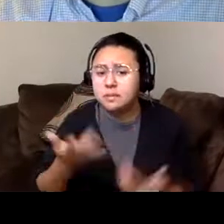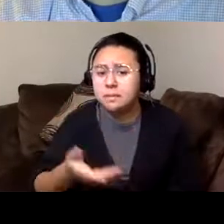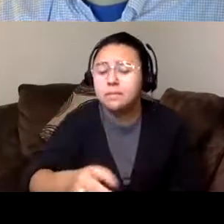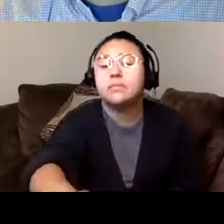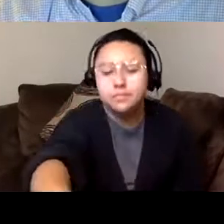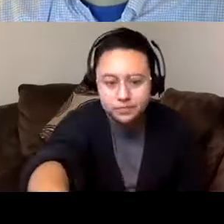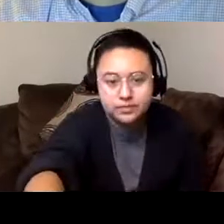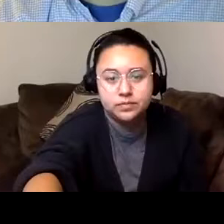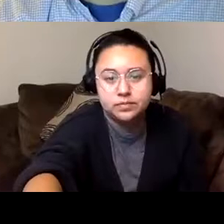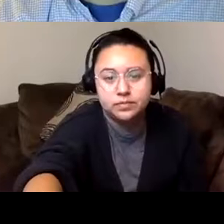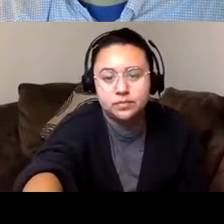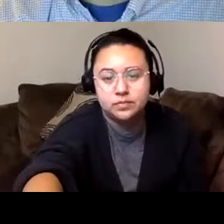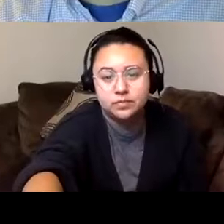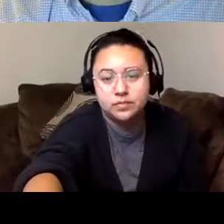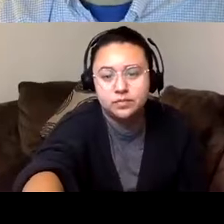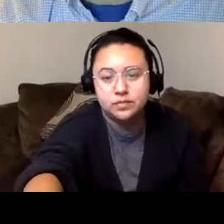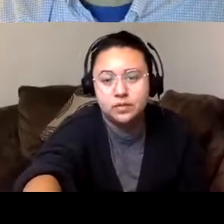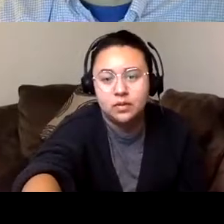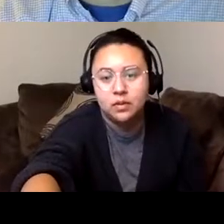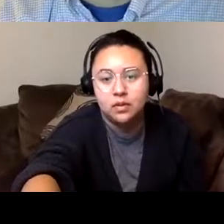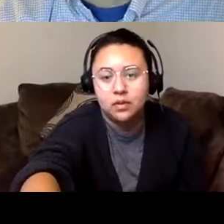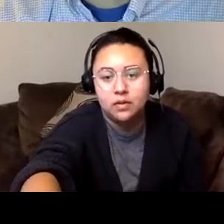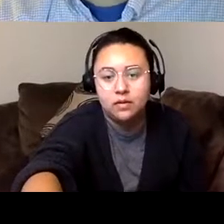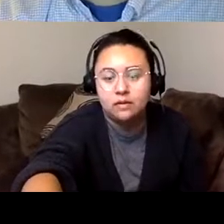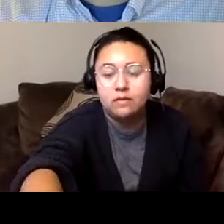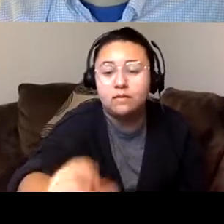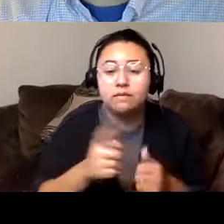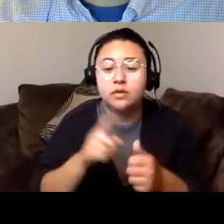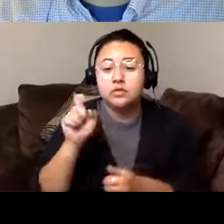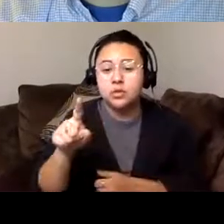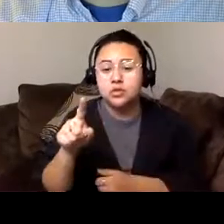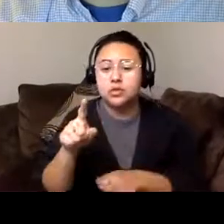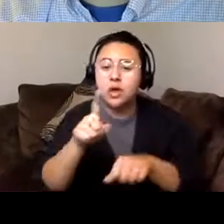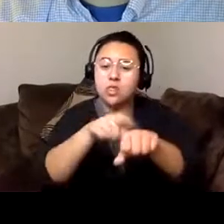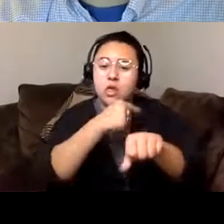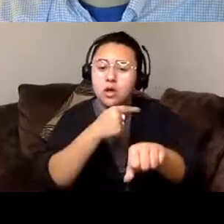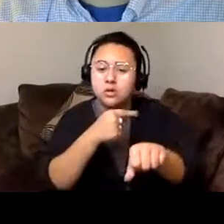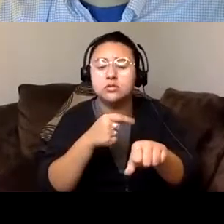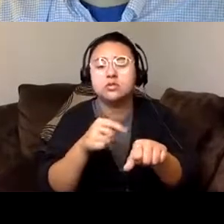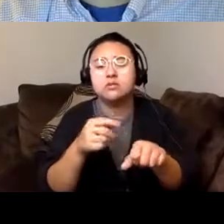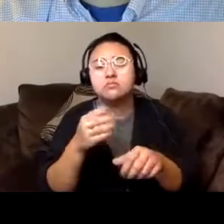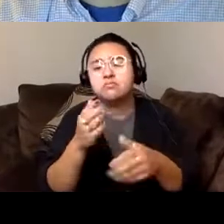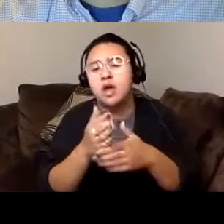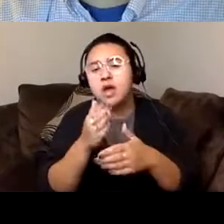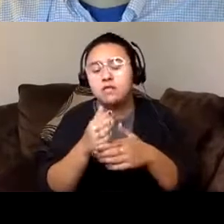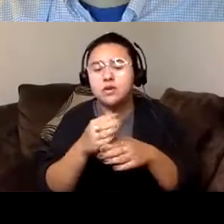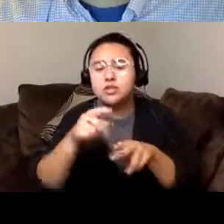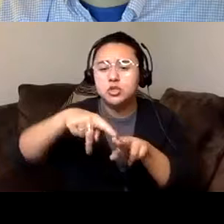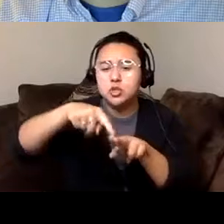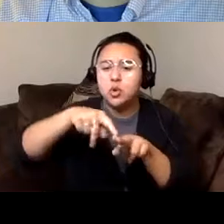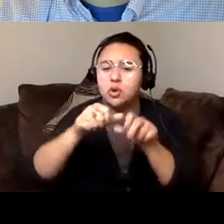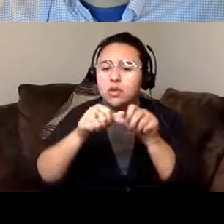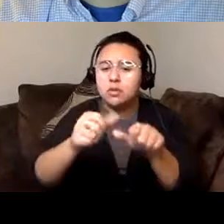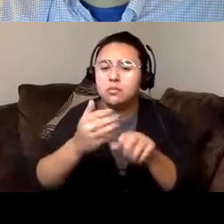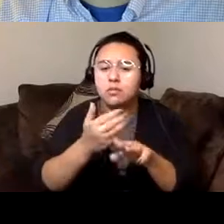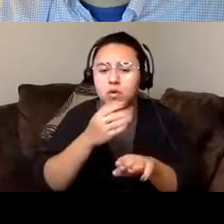Oh, there we are. So first question, how long does a average scooter last before